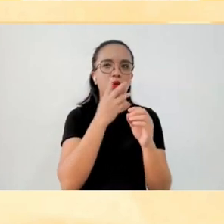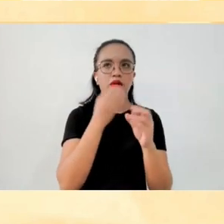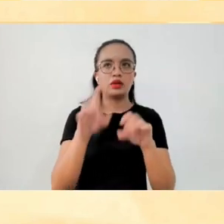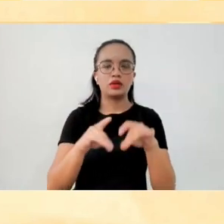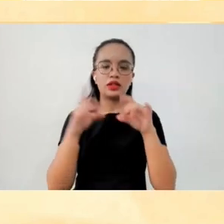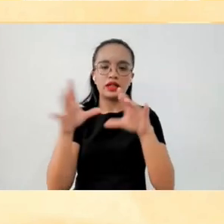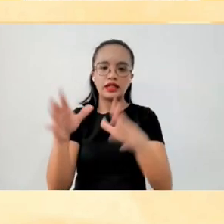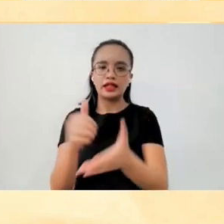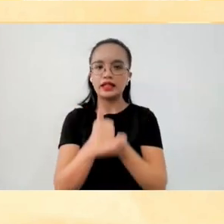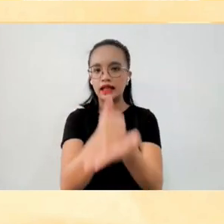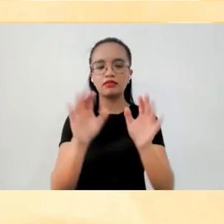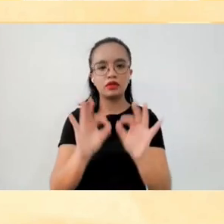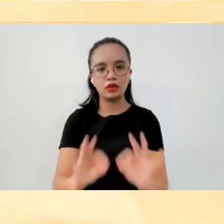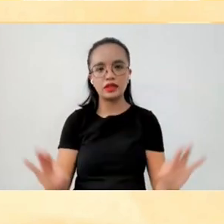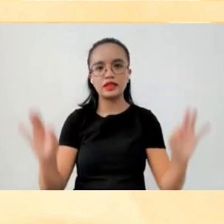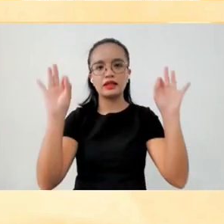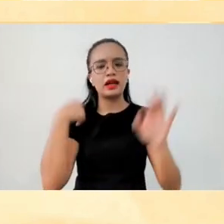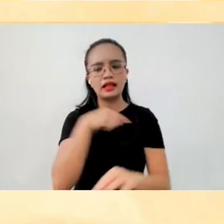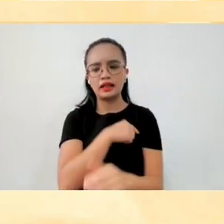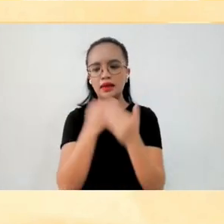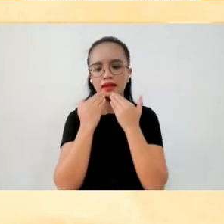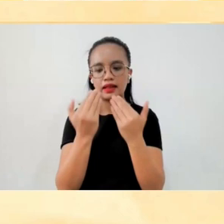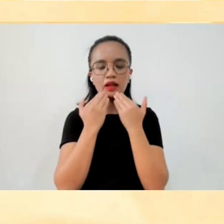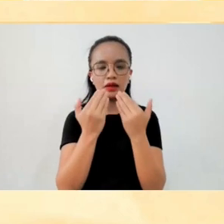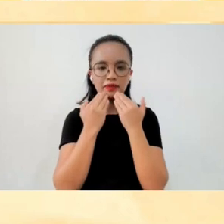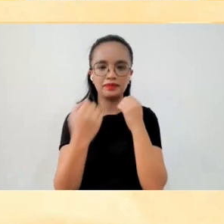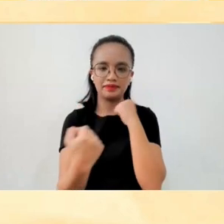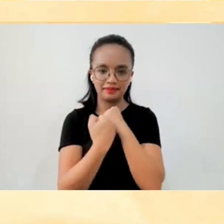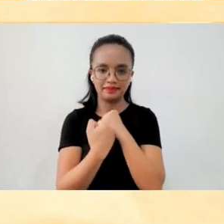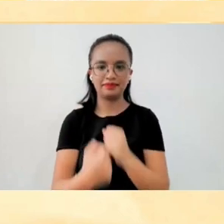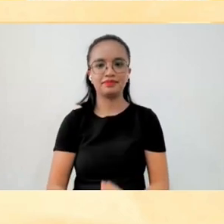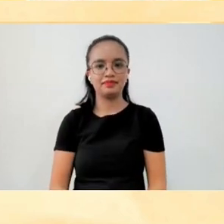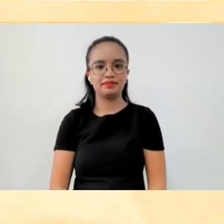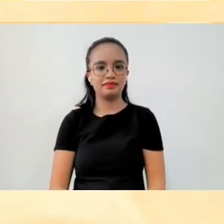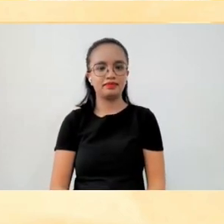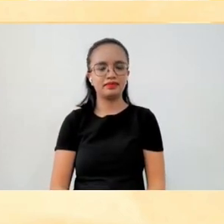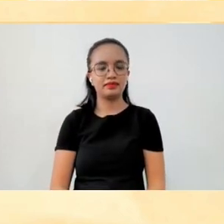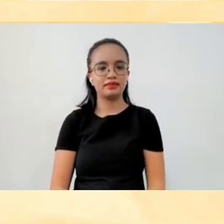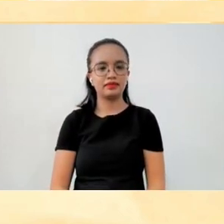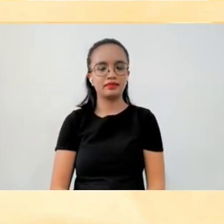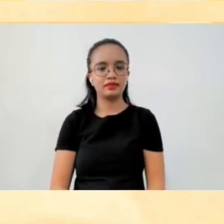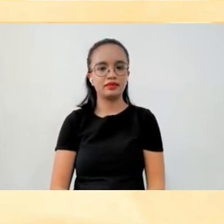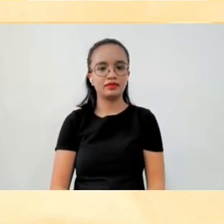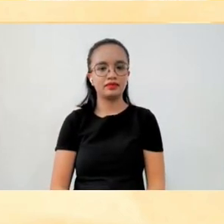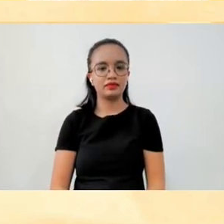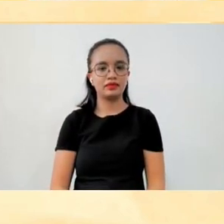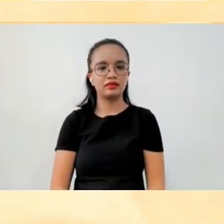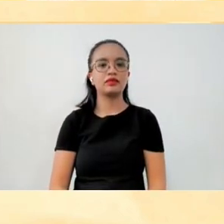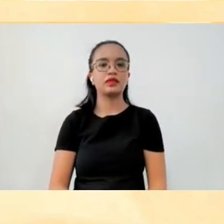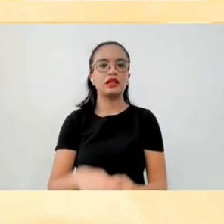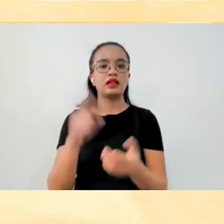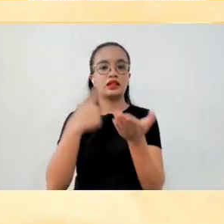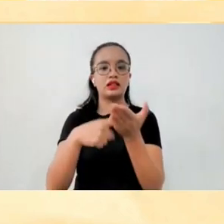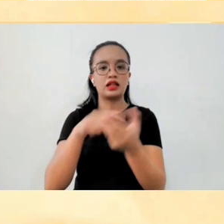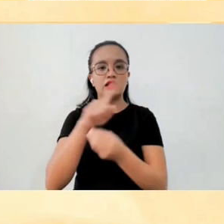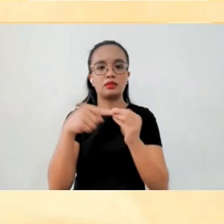Network Foundation, we are deeply grateful for your support. So the session, usapin ng stress at